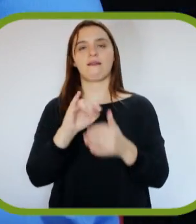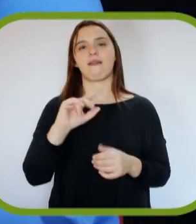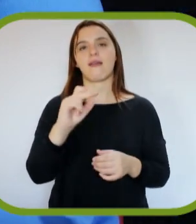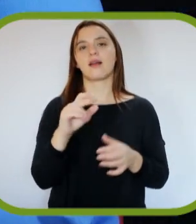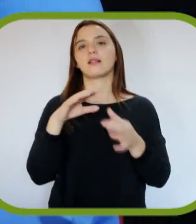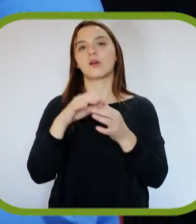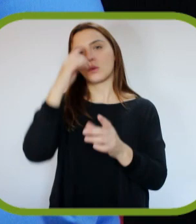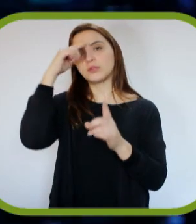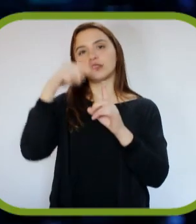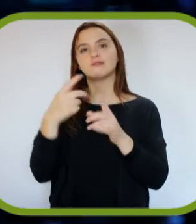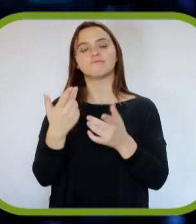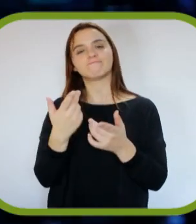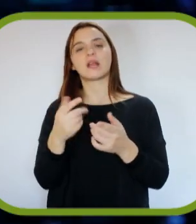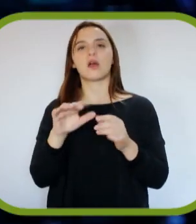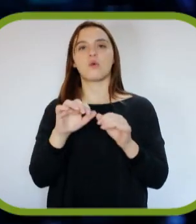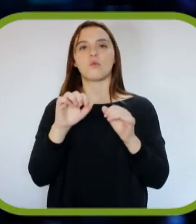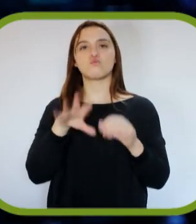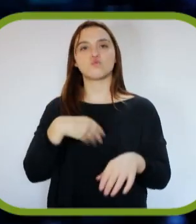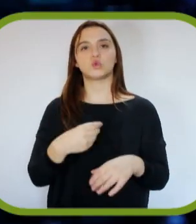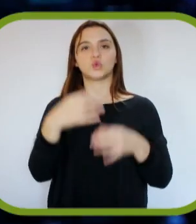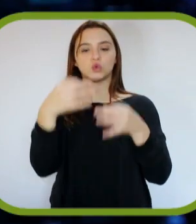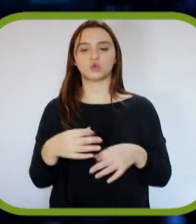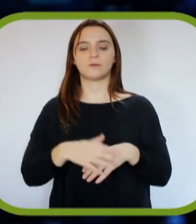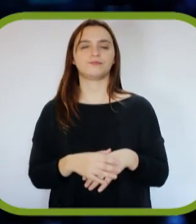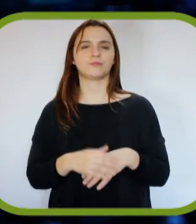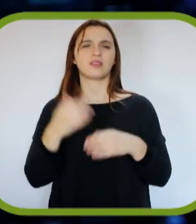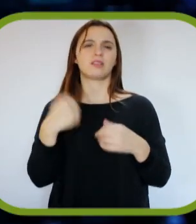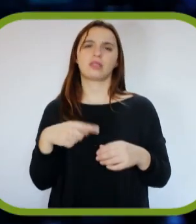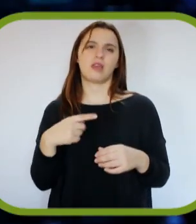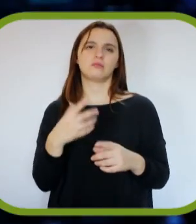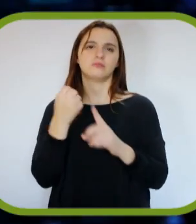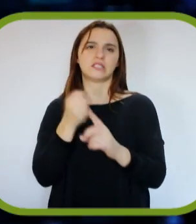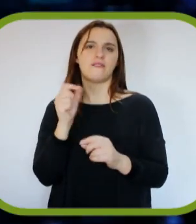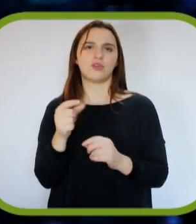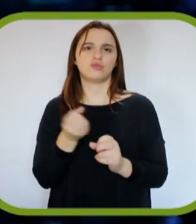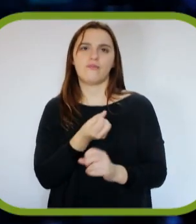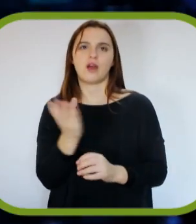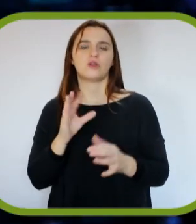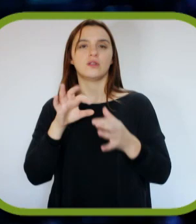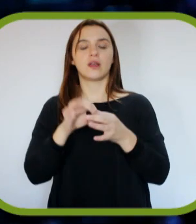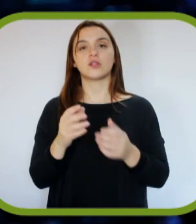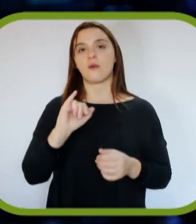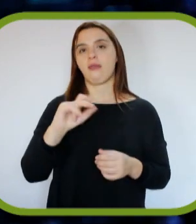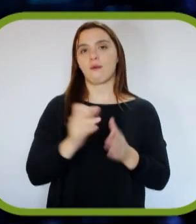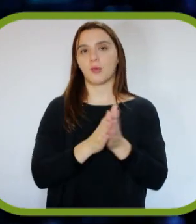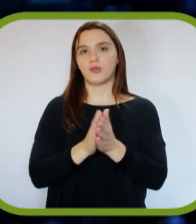with the use of AI in the pursuit of a fair world? There are a number of challenges associated with the use of